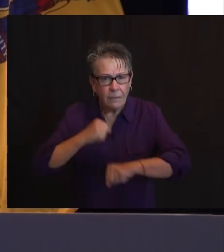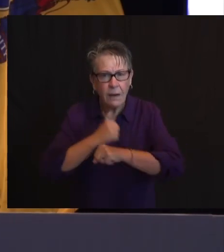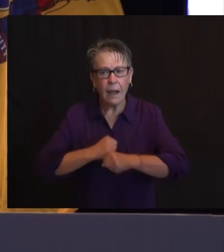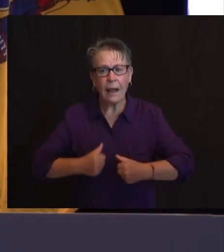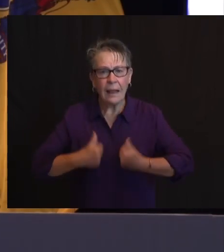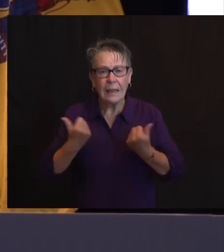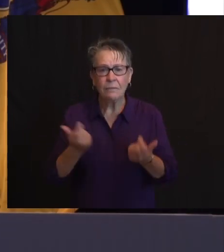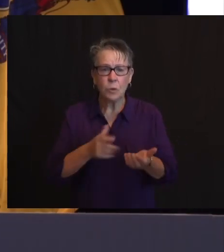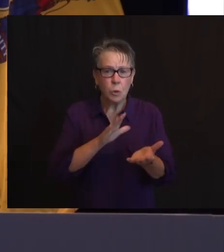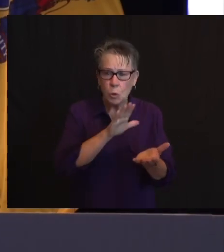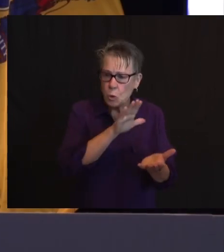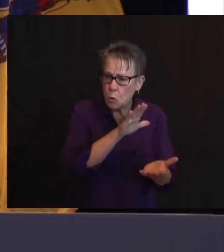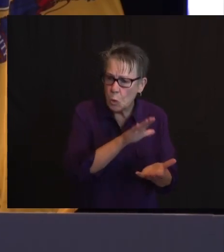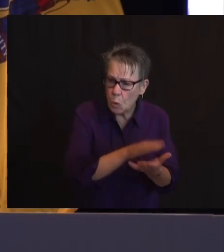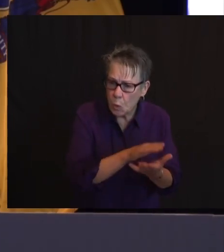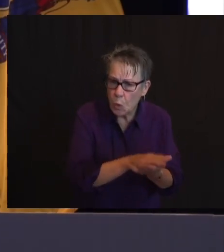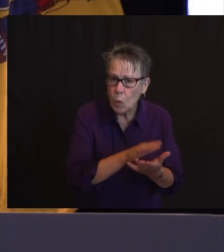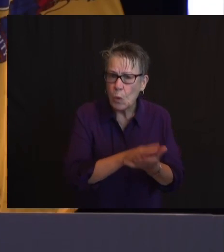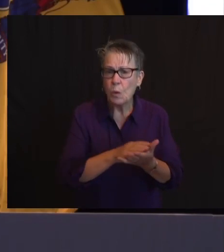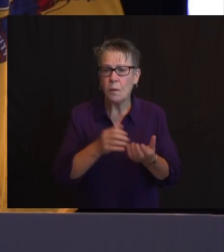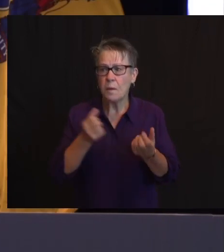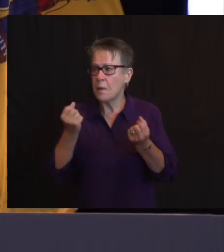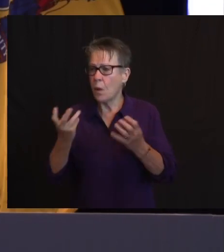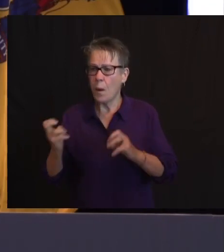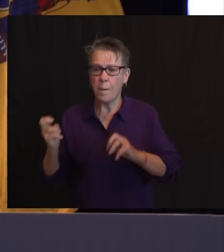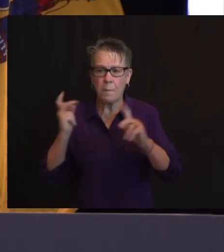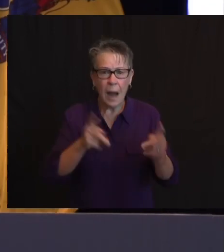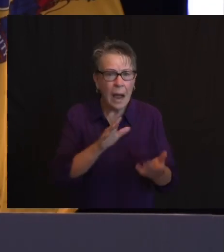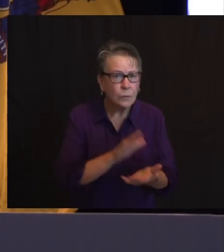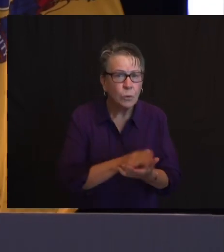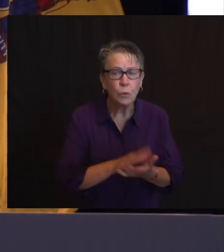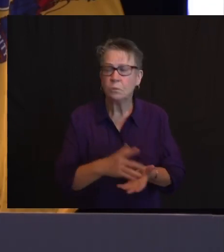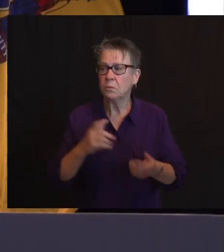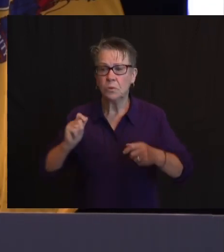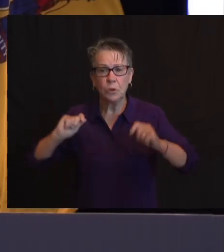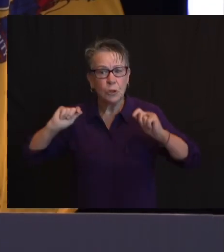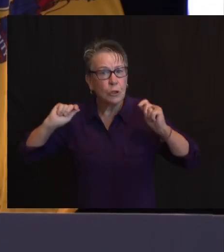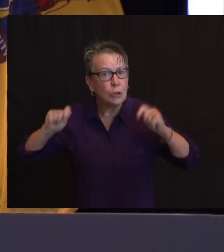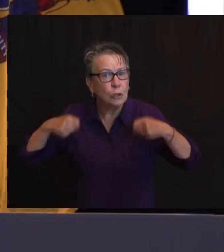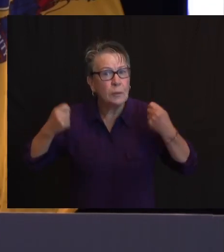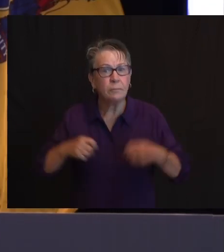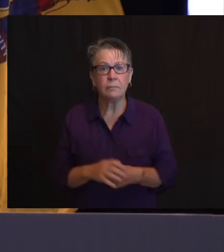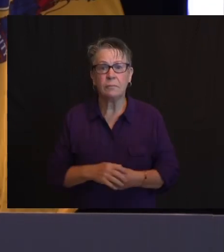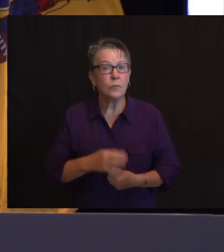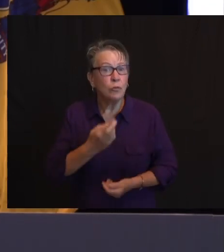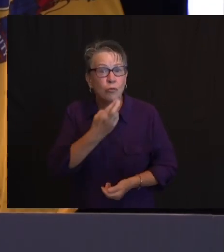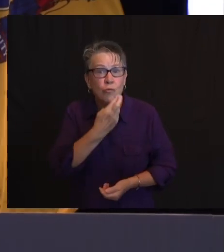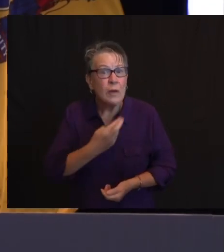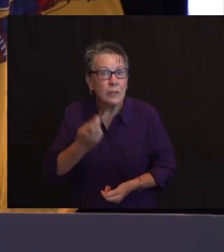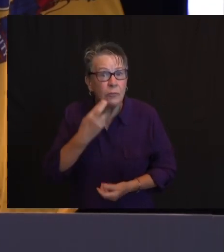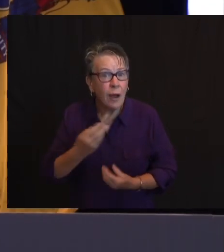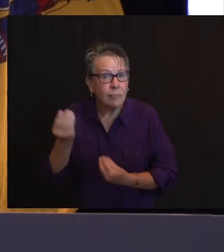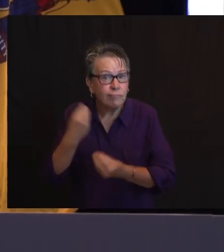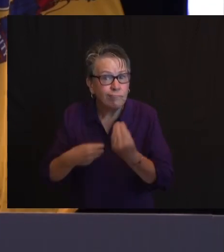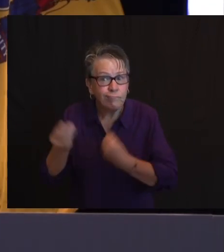out. But I'm personally, again, I'm the amateur on this one by a long